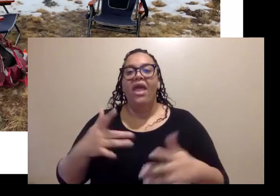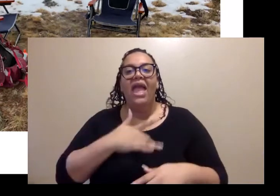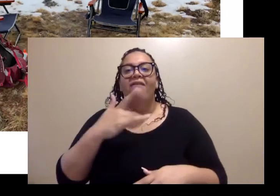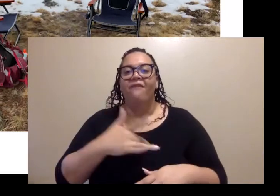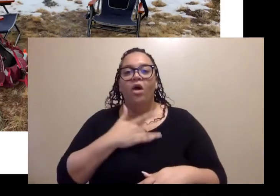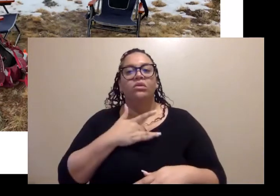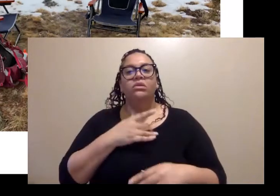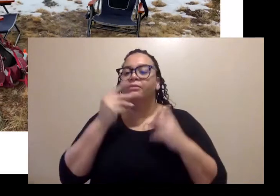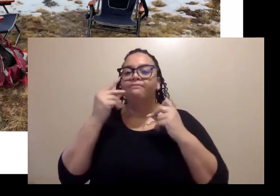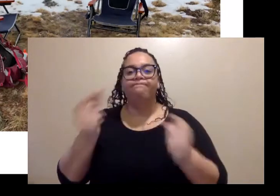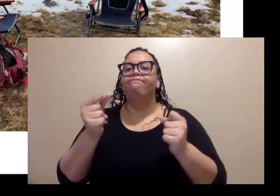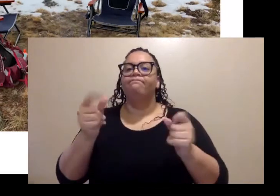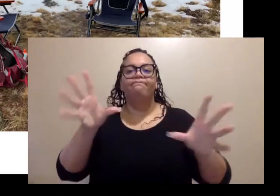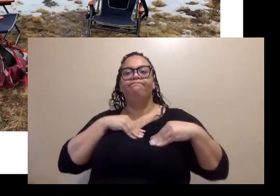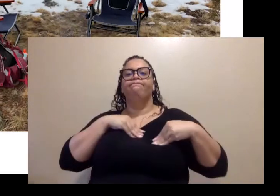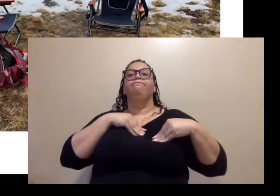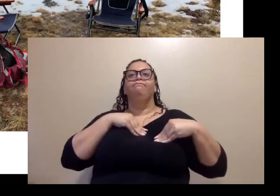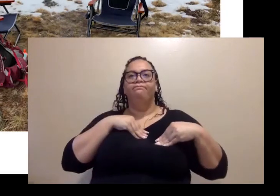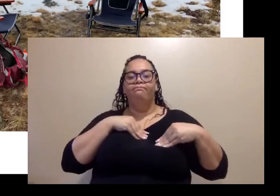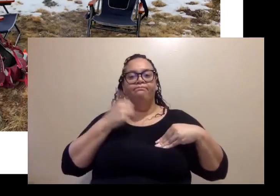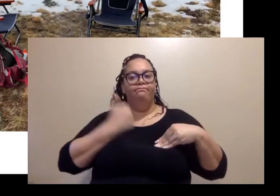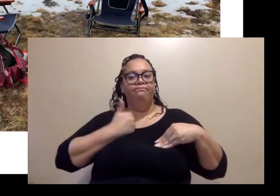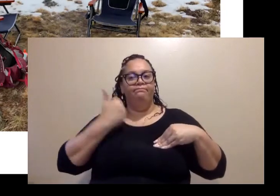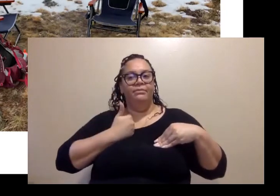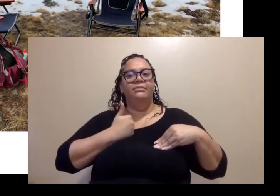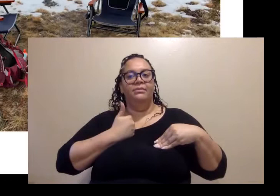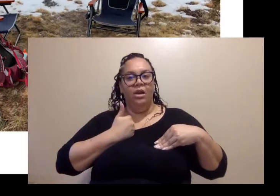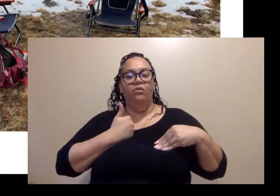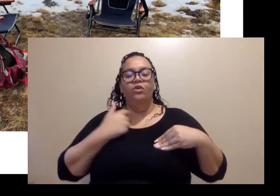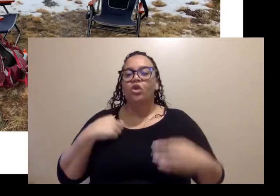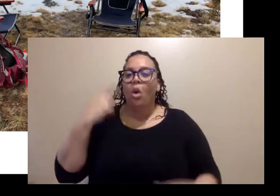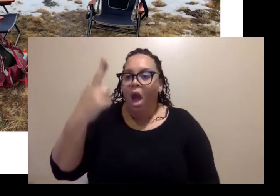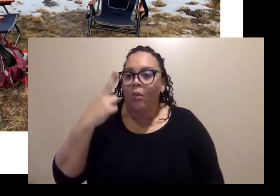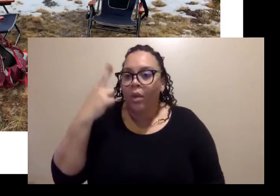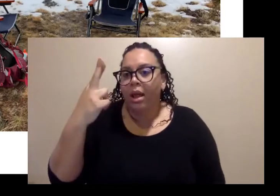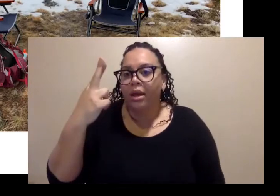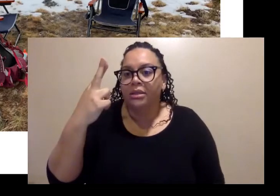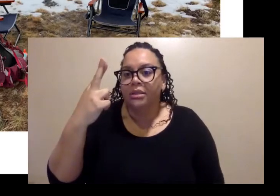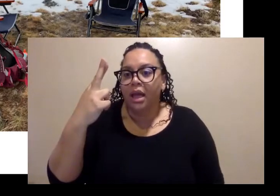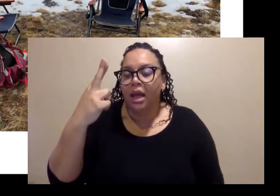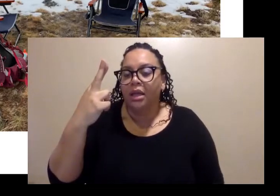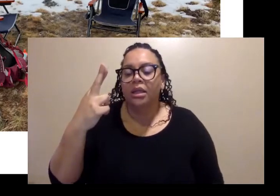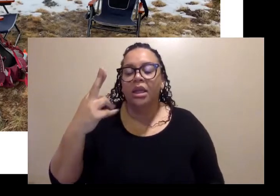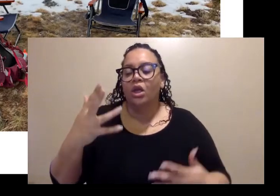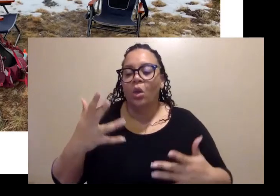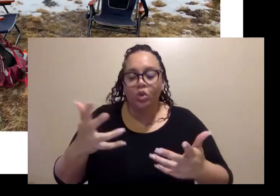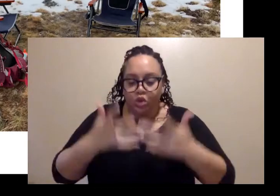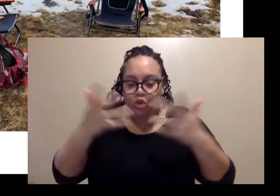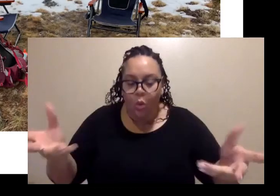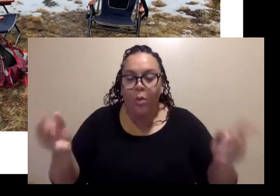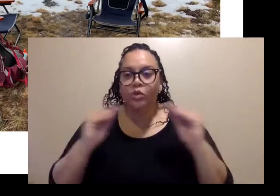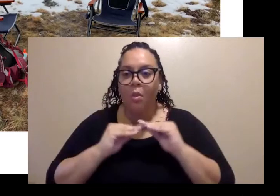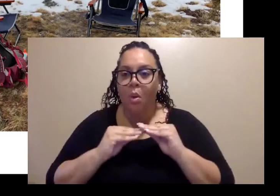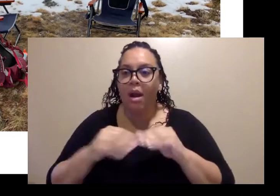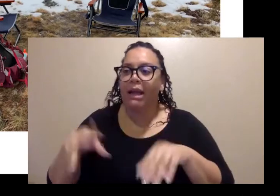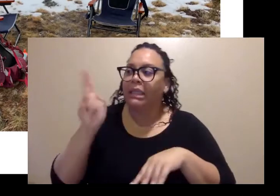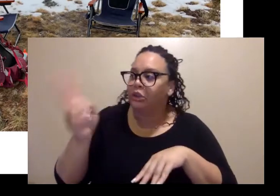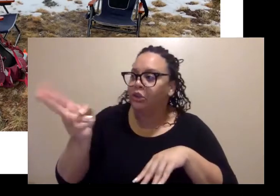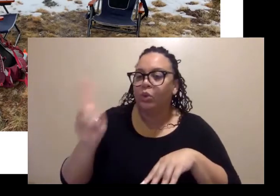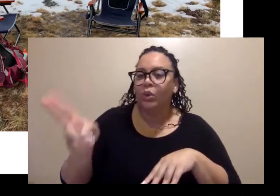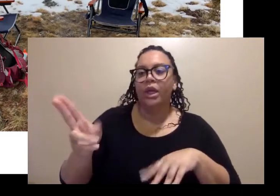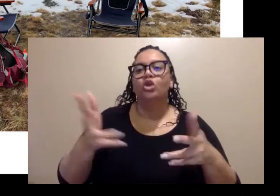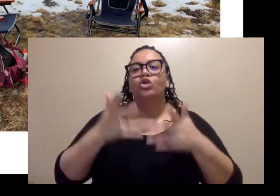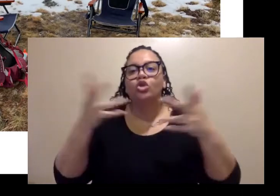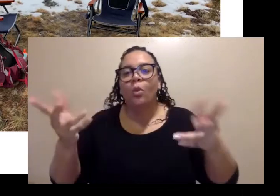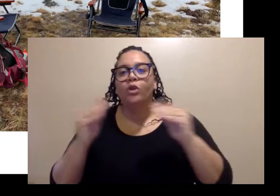me in a lot of ways. And so I realized that there was so much more depth, so much more history, so much